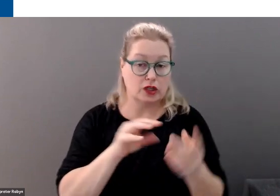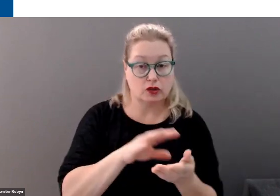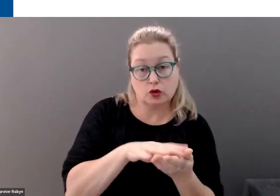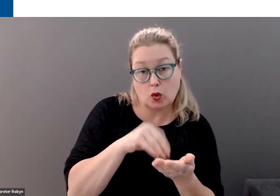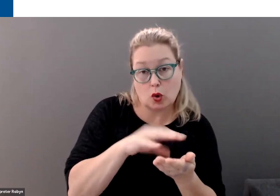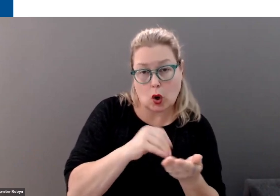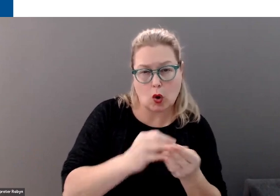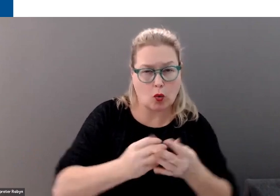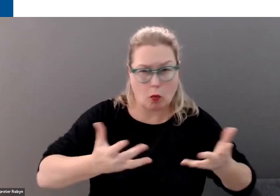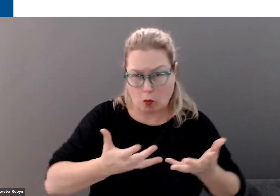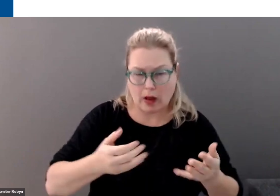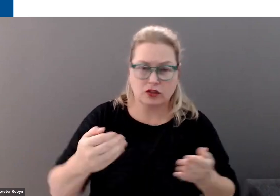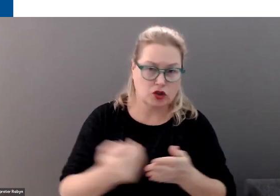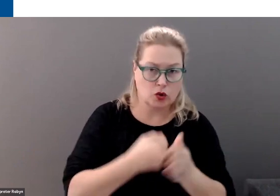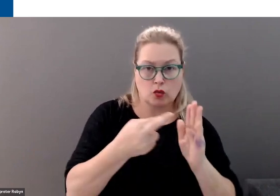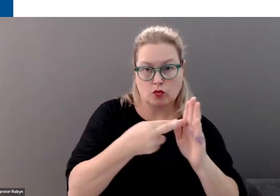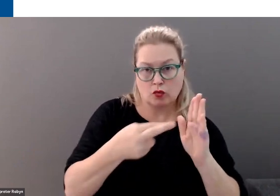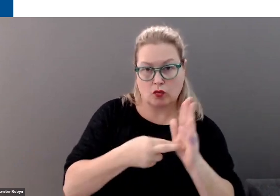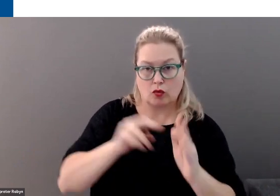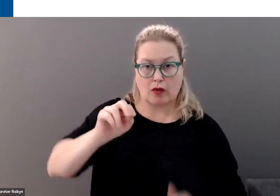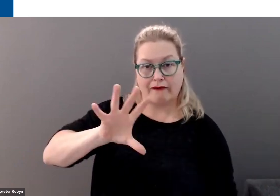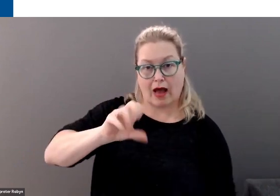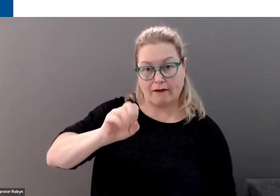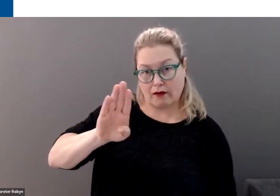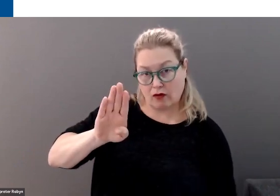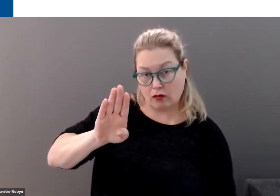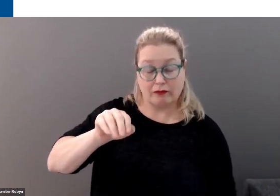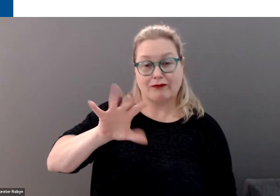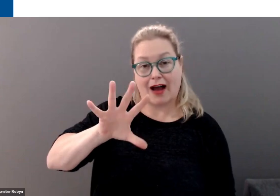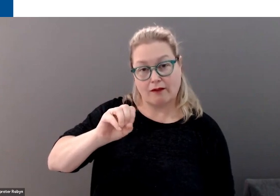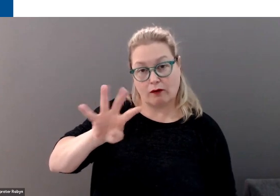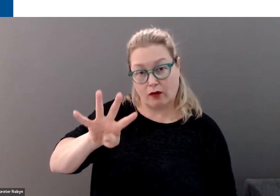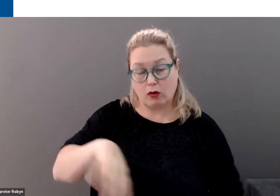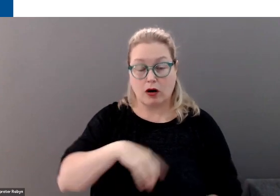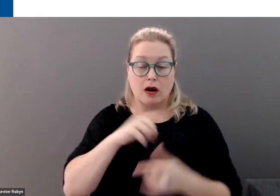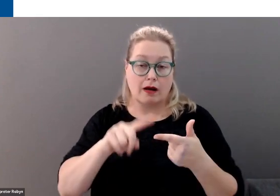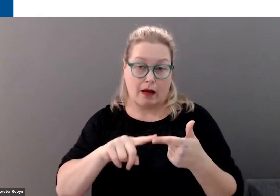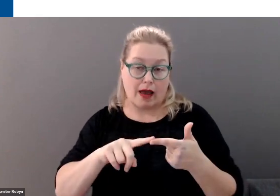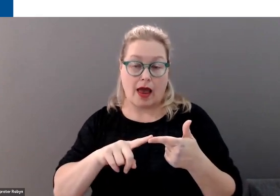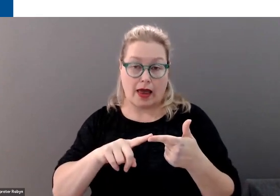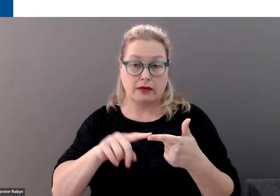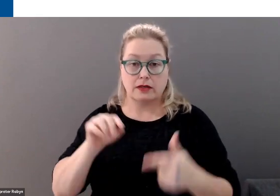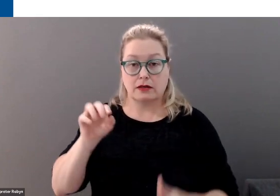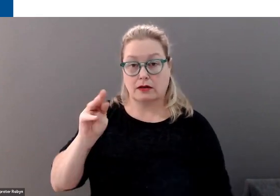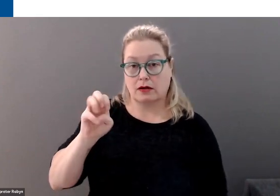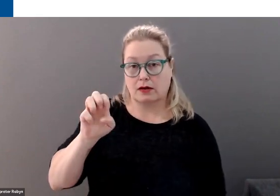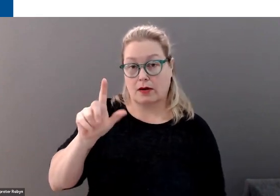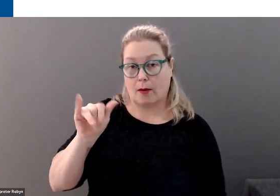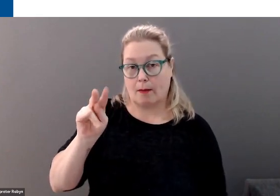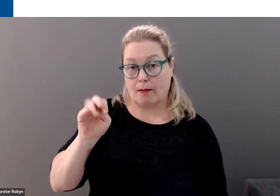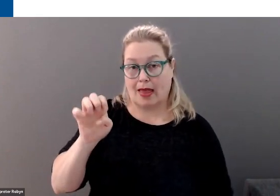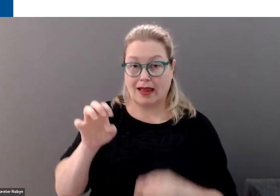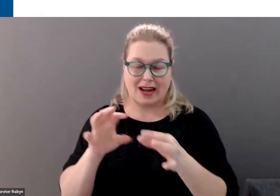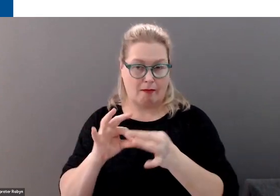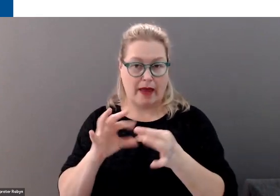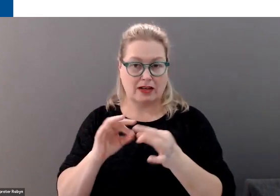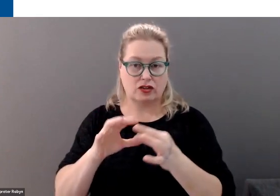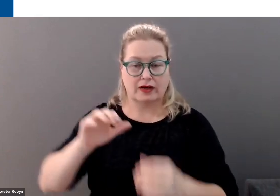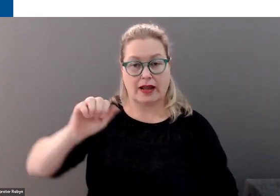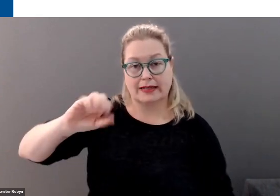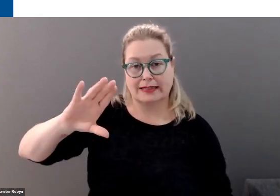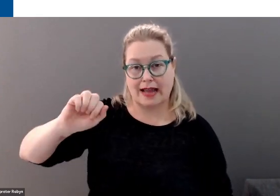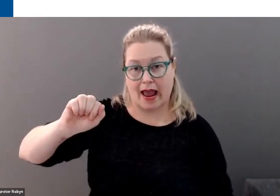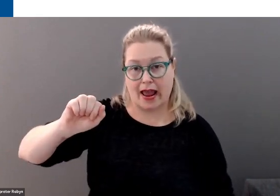Section 504 rule, as well as Melanie mentioned at the beginning, the Affordable Care Act's civil